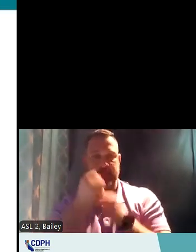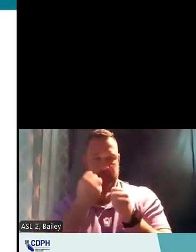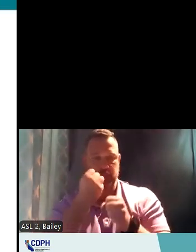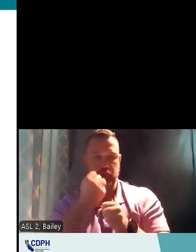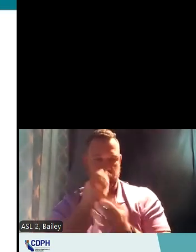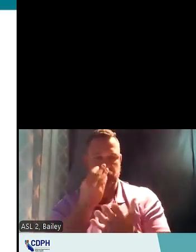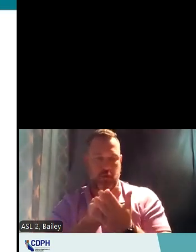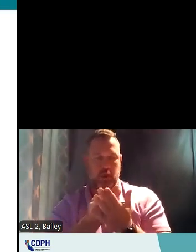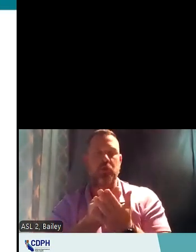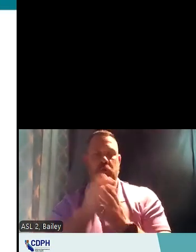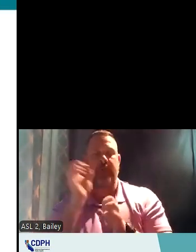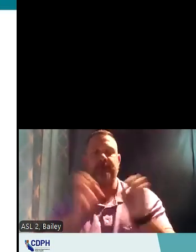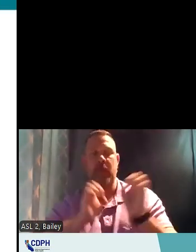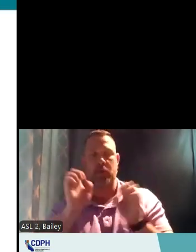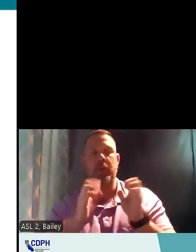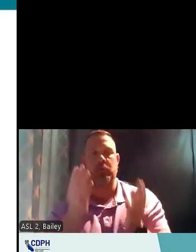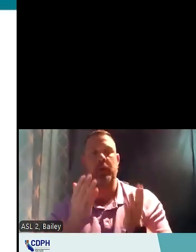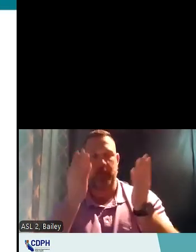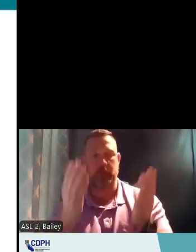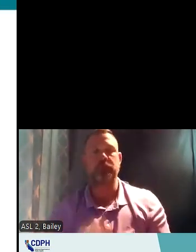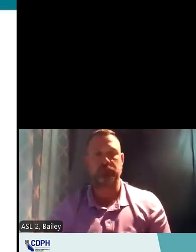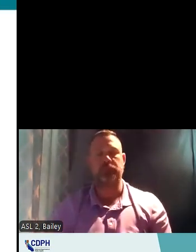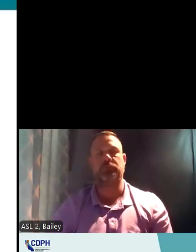to evaluate the recommendations.